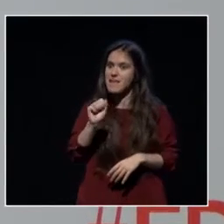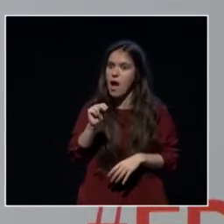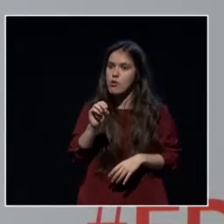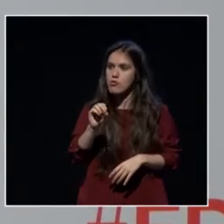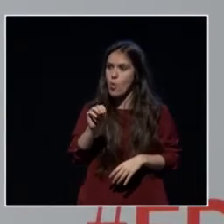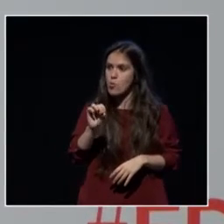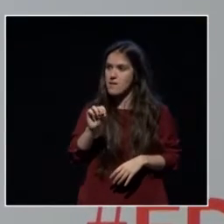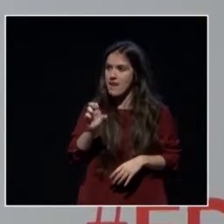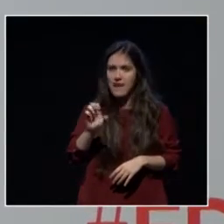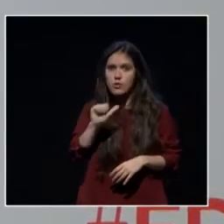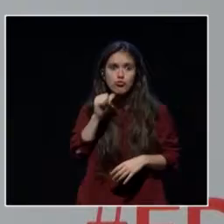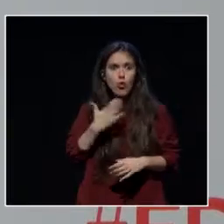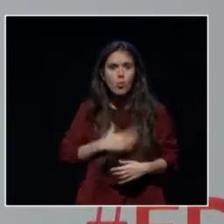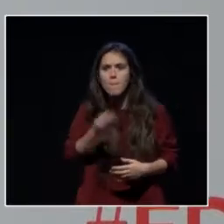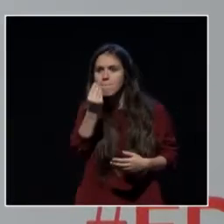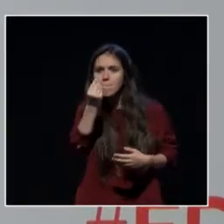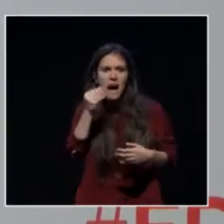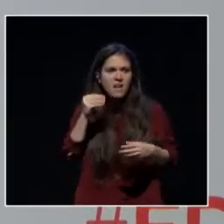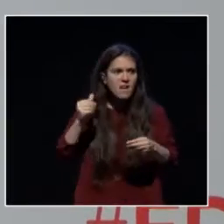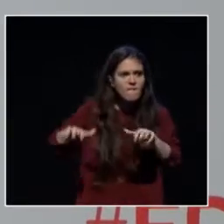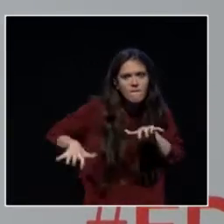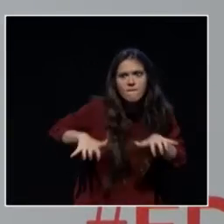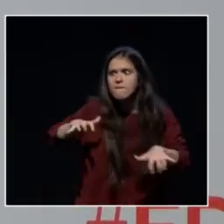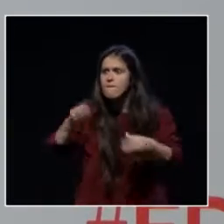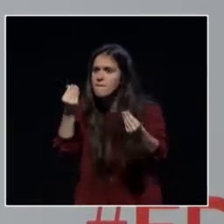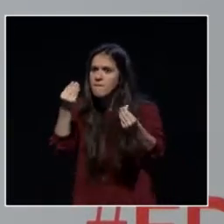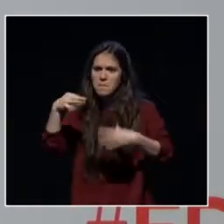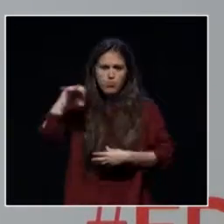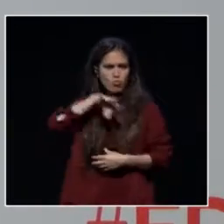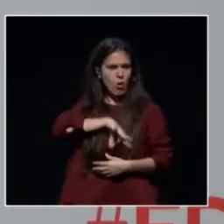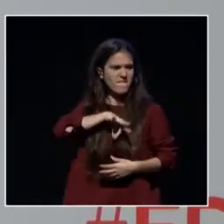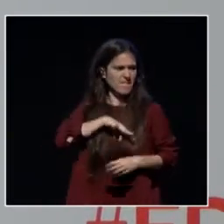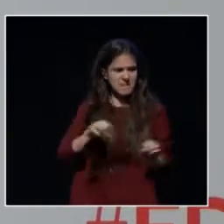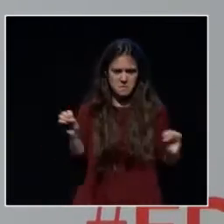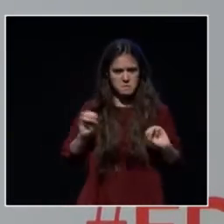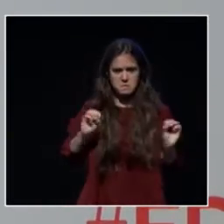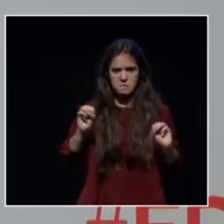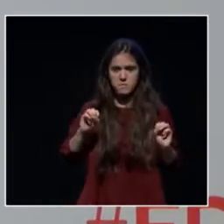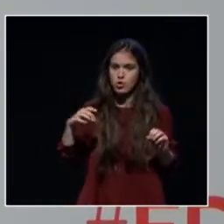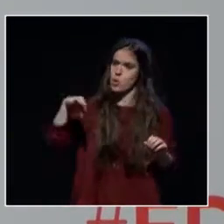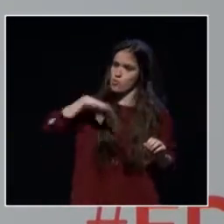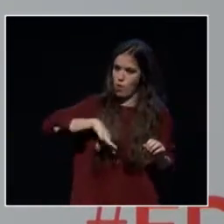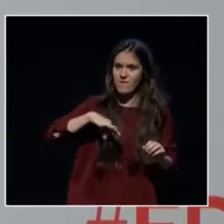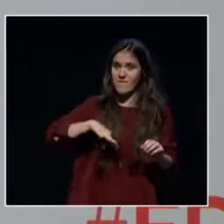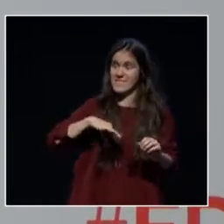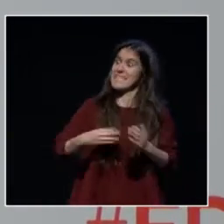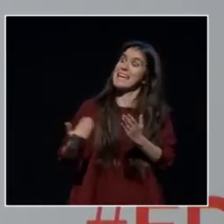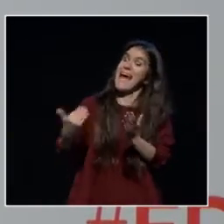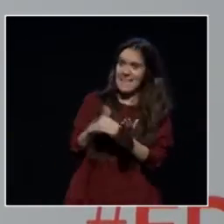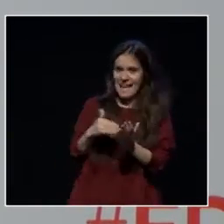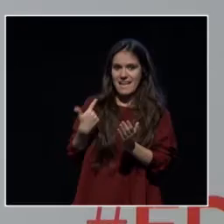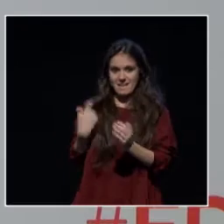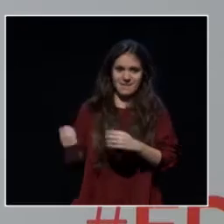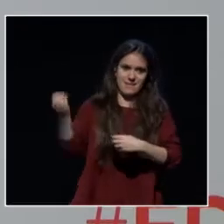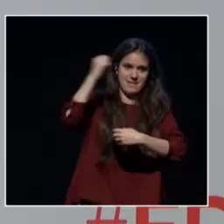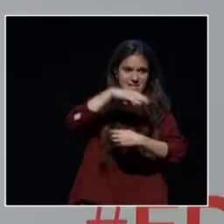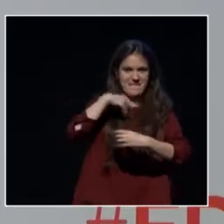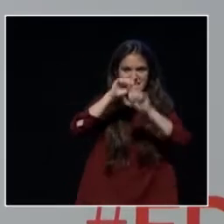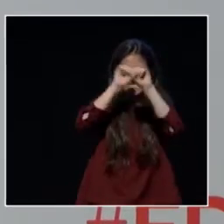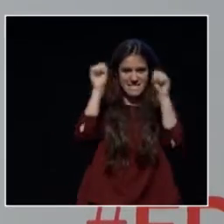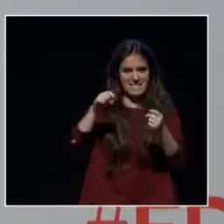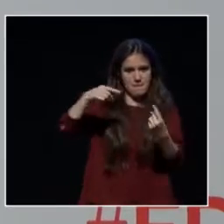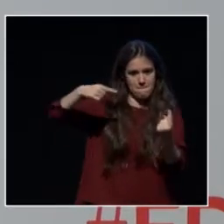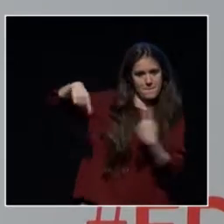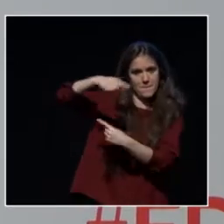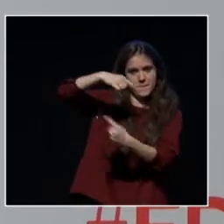want to make money out of it as a profit. All the profit is plowed back into the system. And to give another example of that